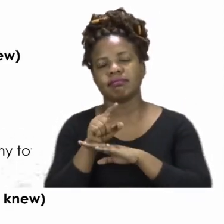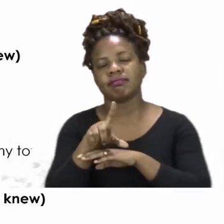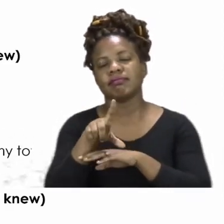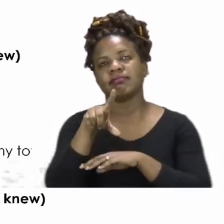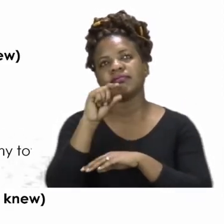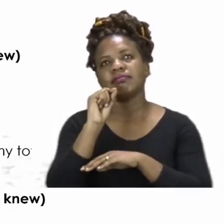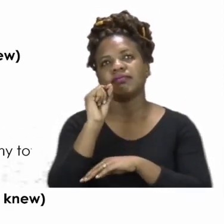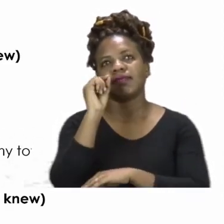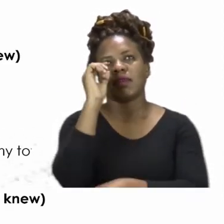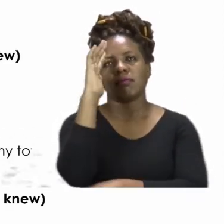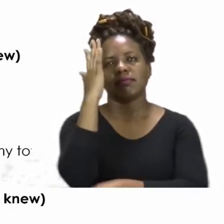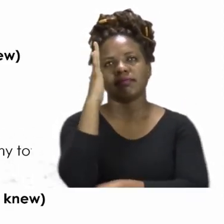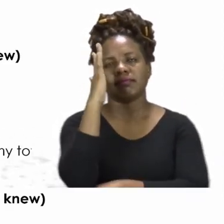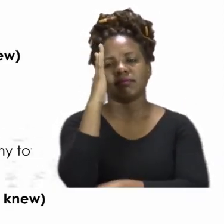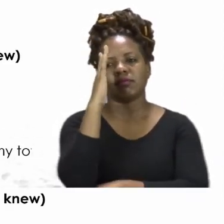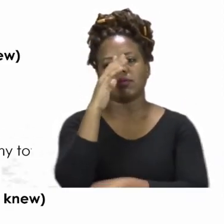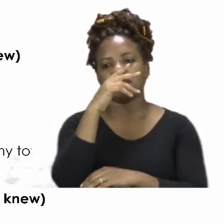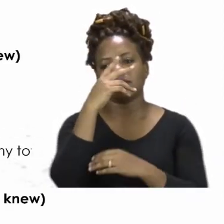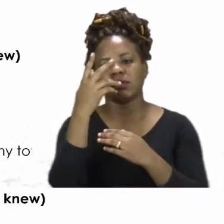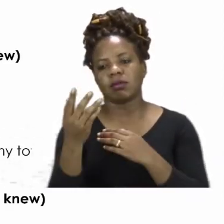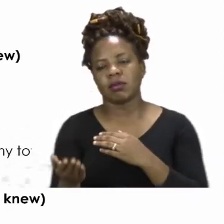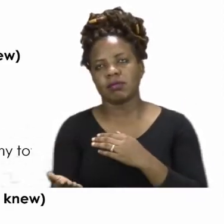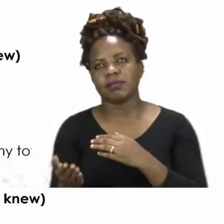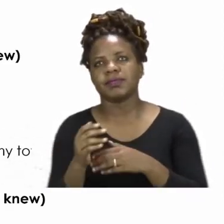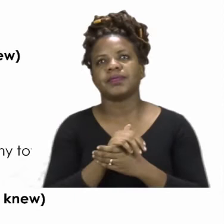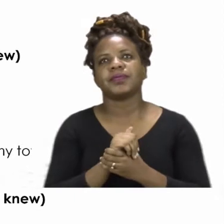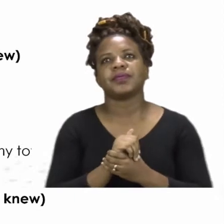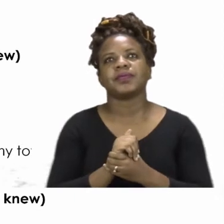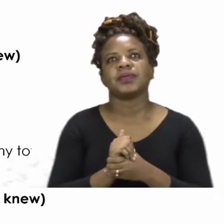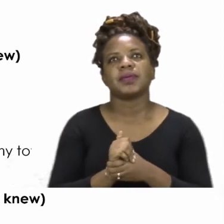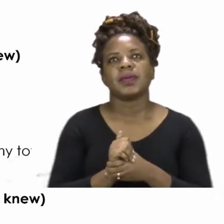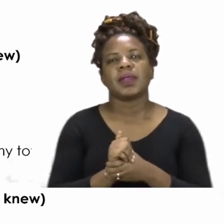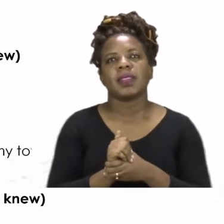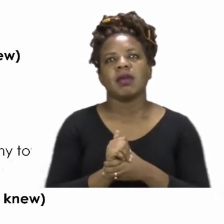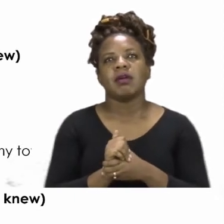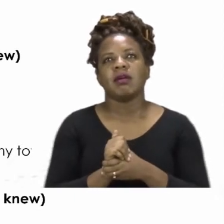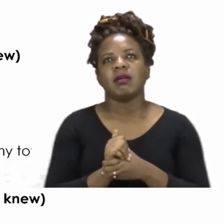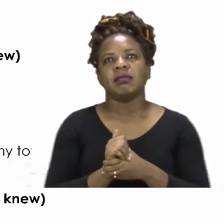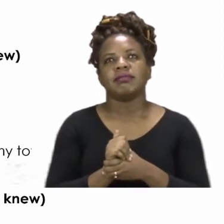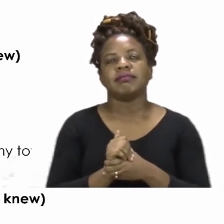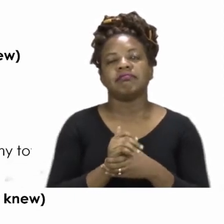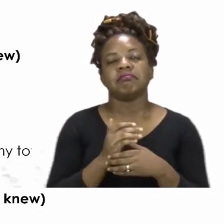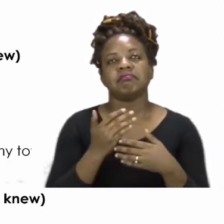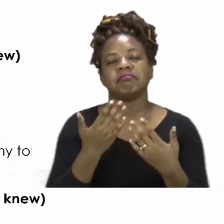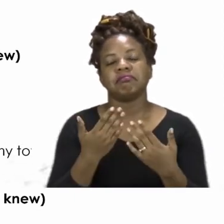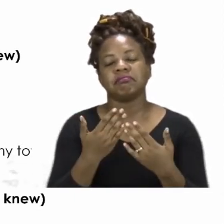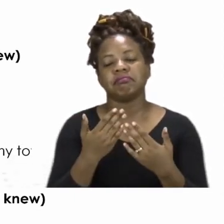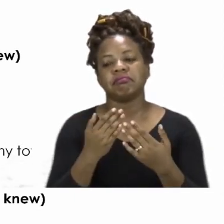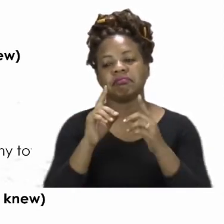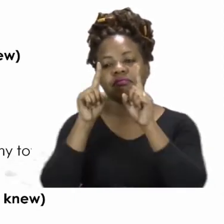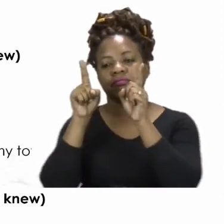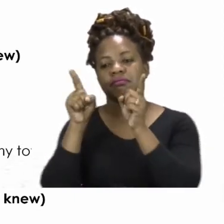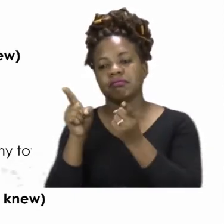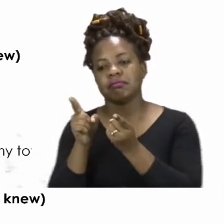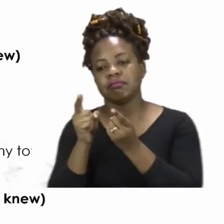wind dashed the tree down. Do we say the word